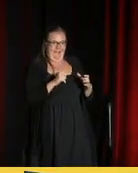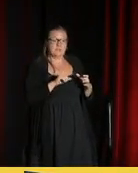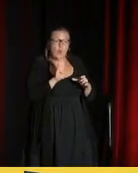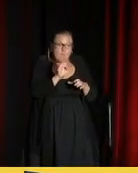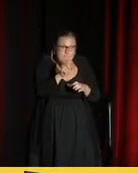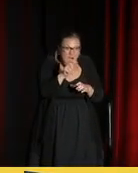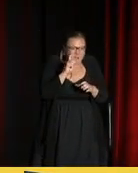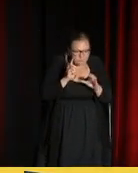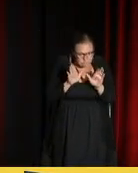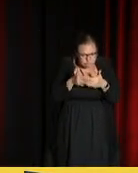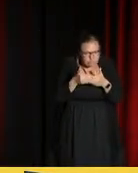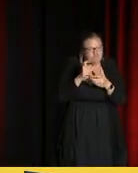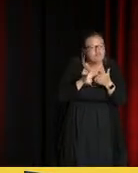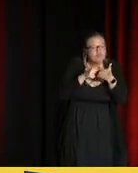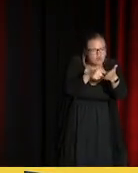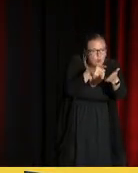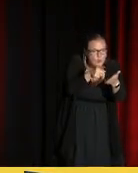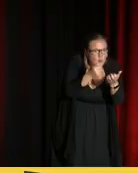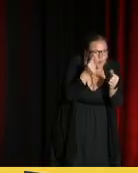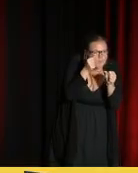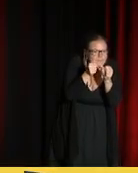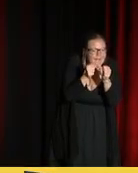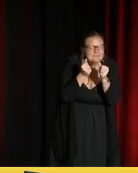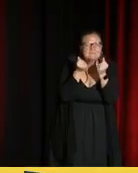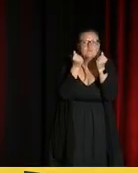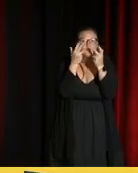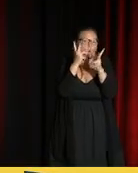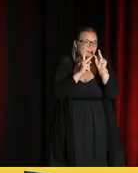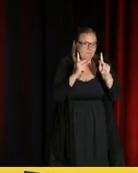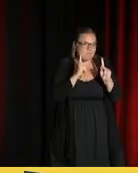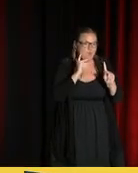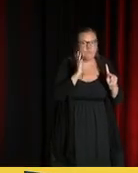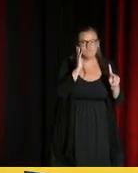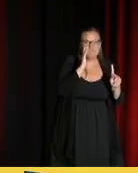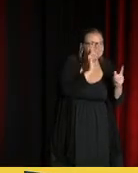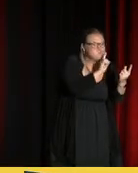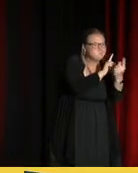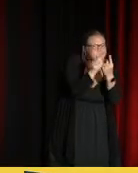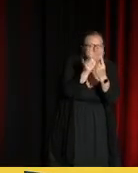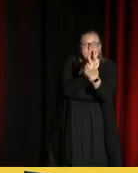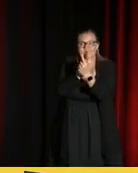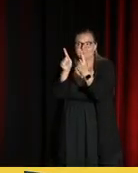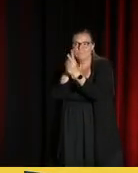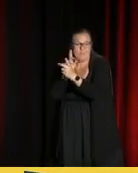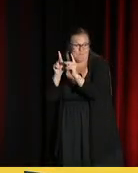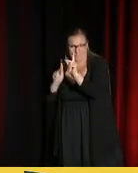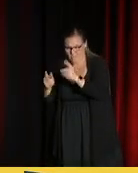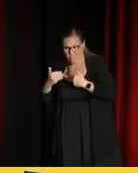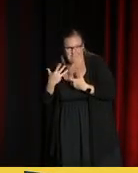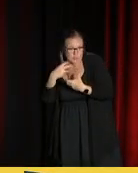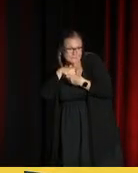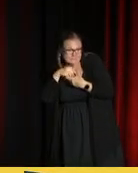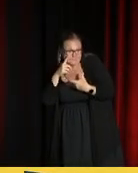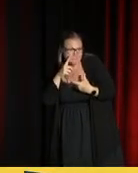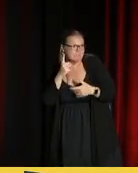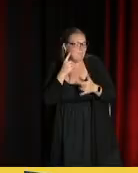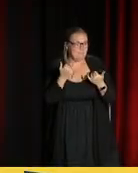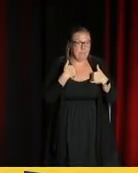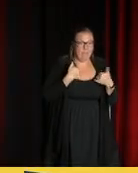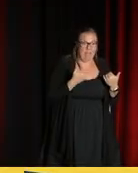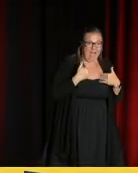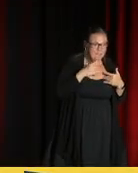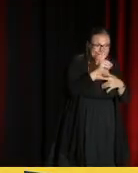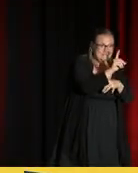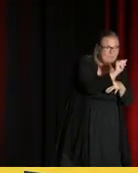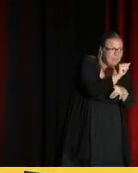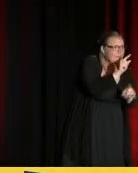box because it reminds me of so many people I've come to know. People with autism, people with disabilities,